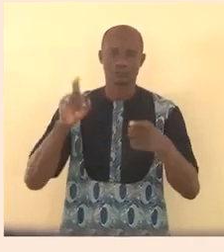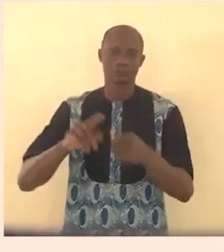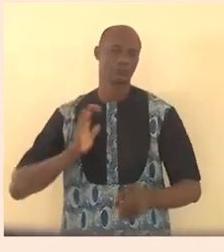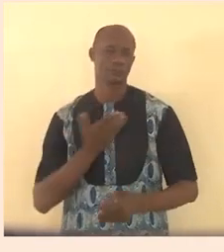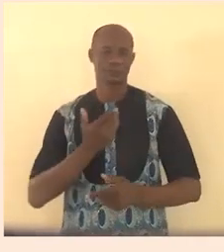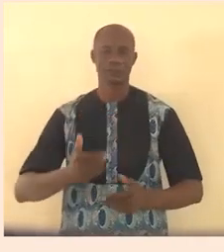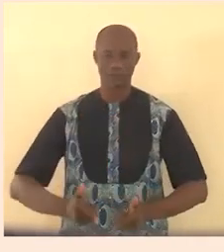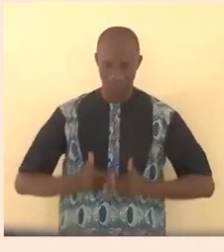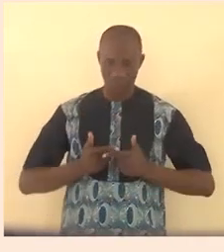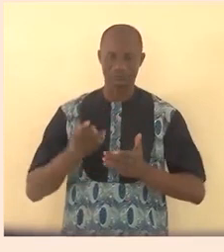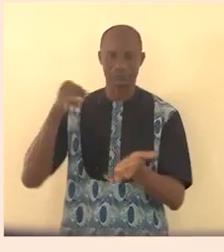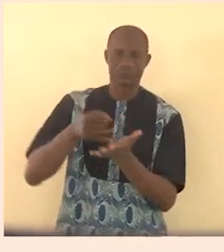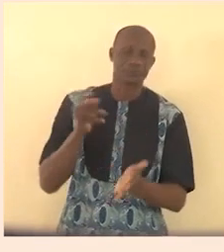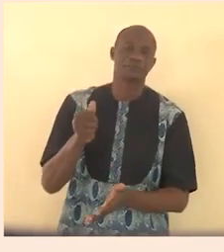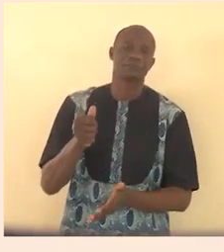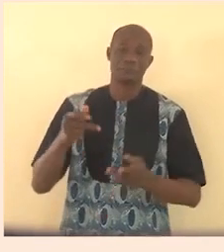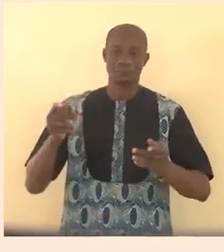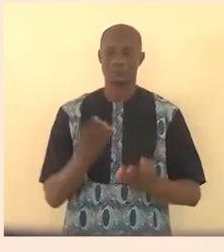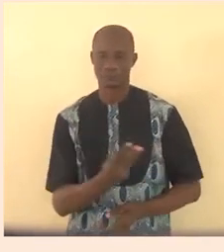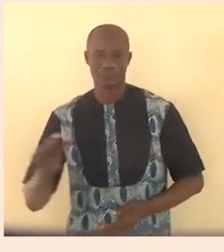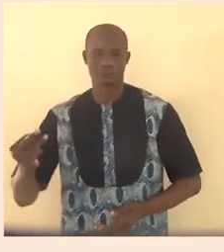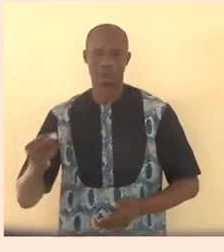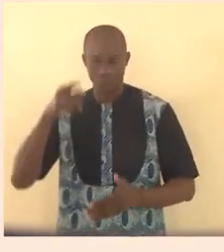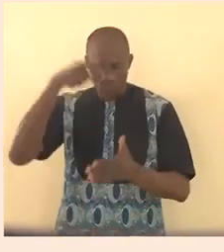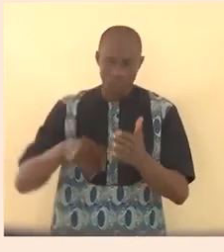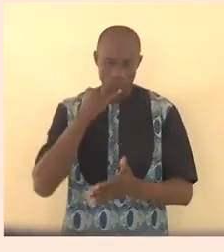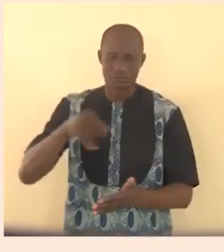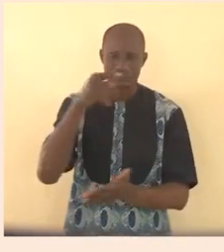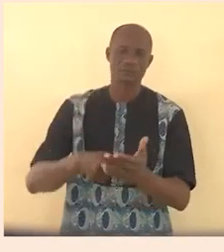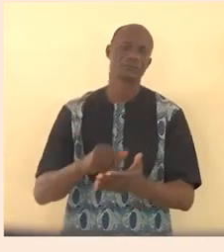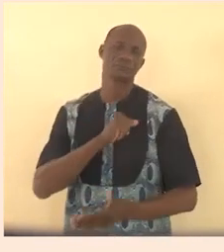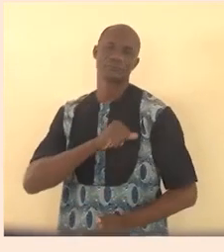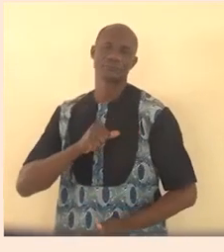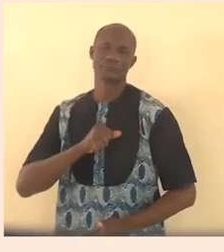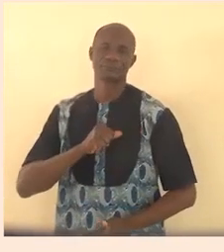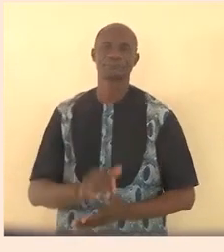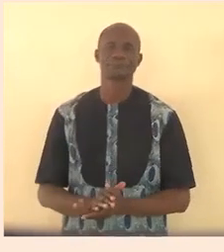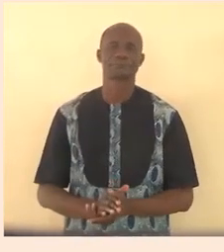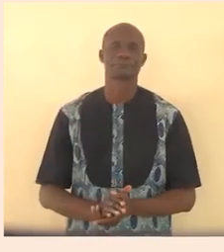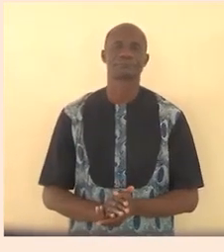life itself, our material life itself. What is this attitude?